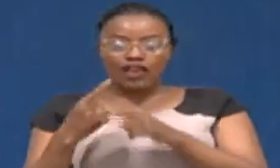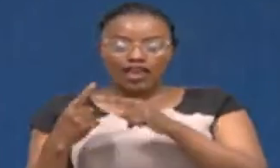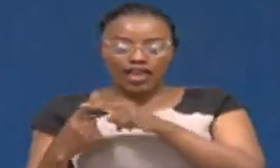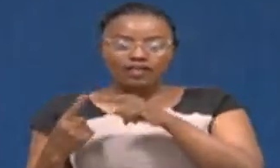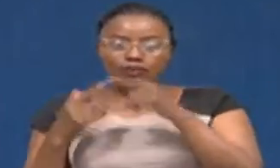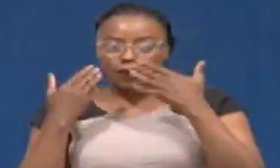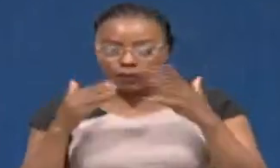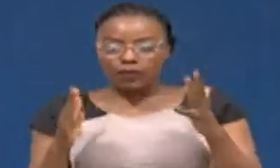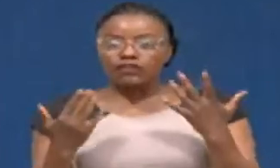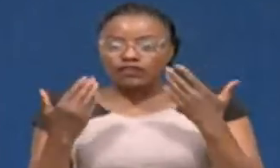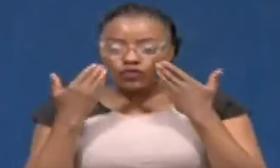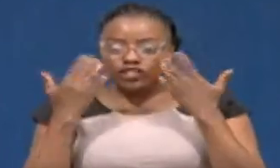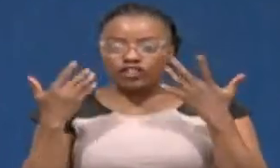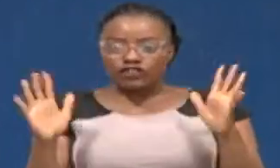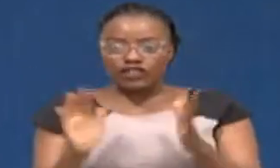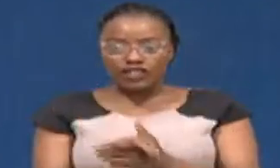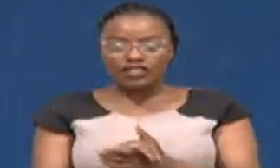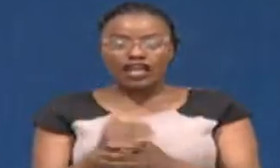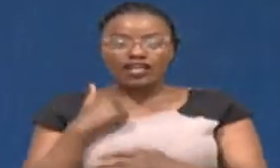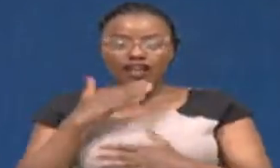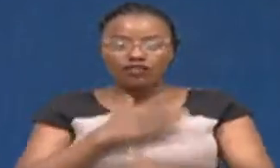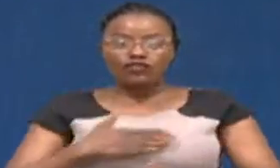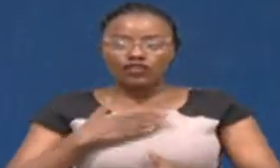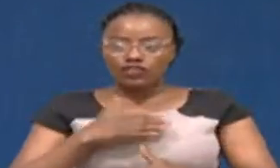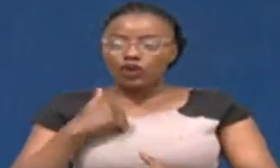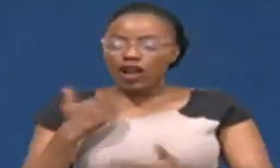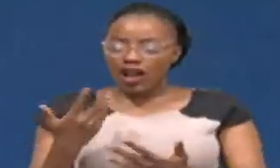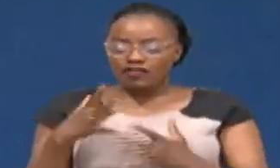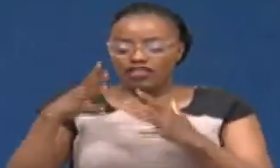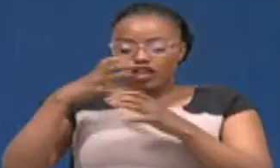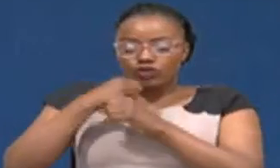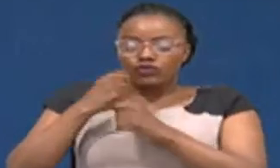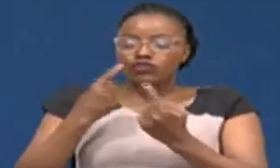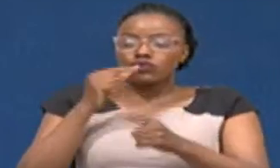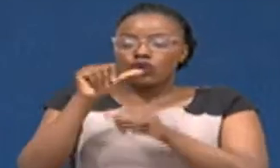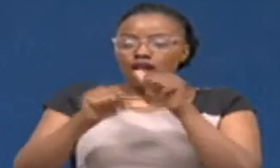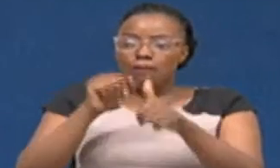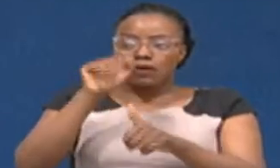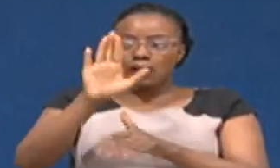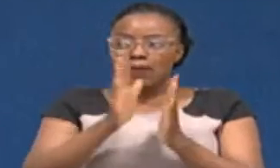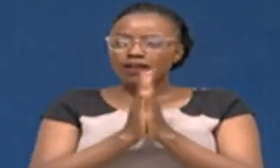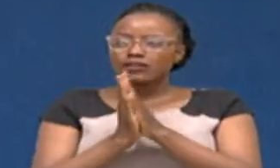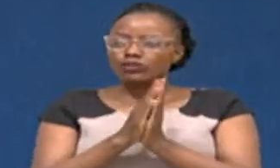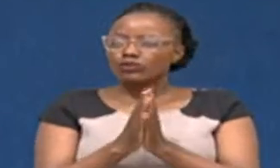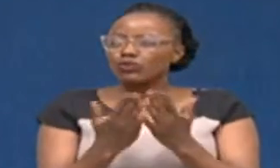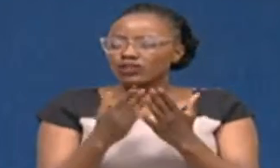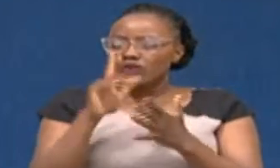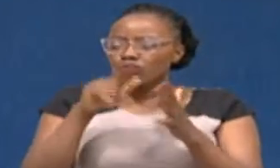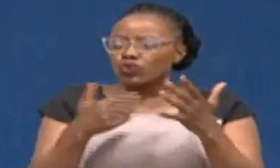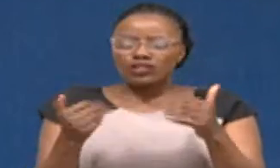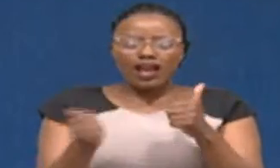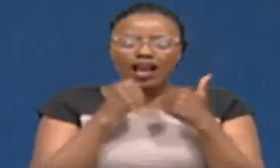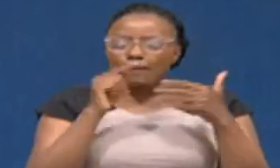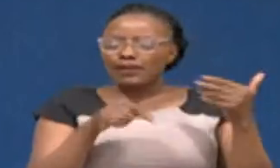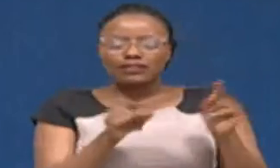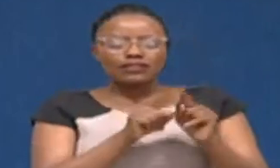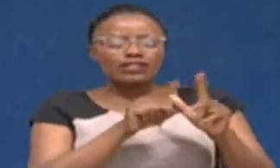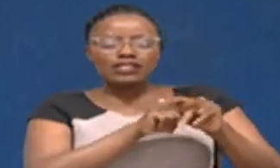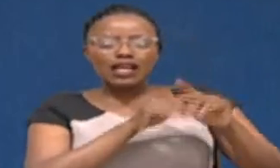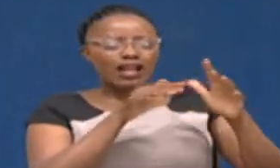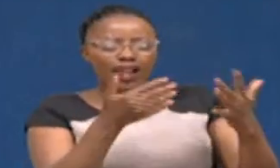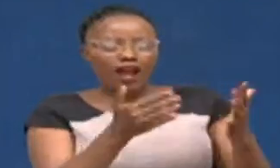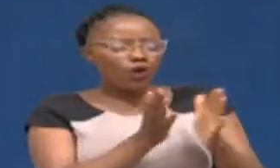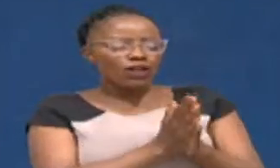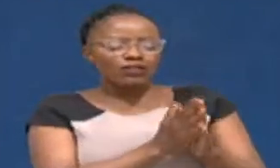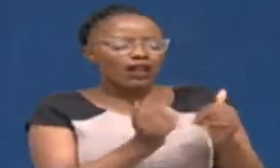this firsthand, and I appreciate you having the courage to talk about your story. What really transpired? How did it start, and